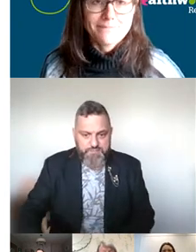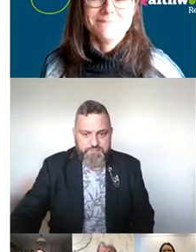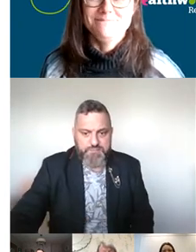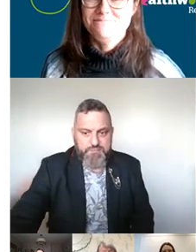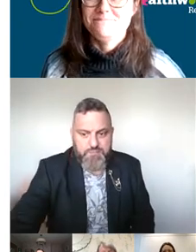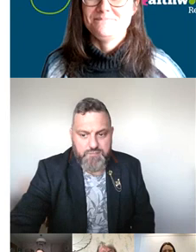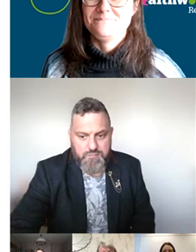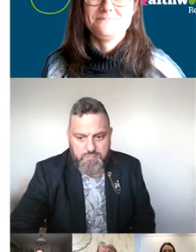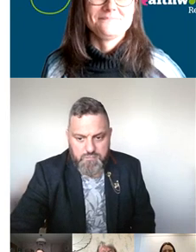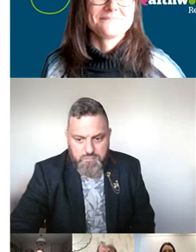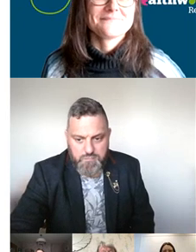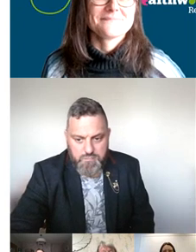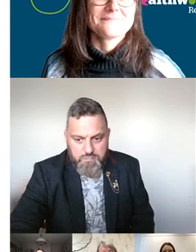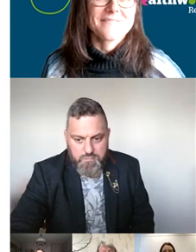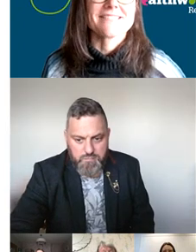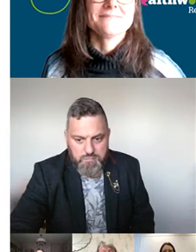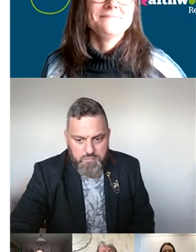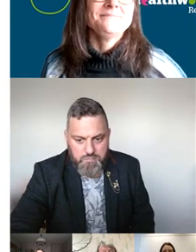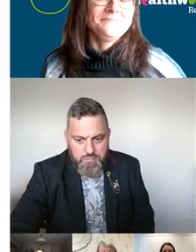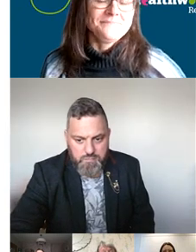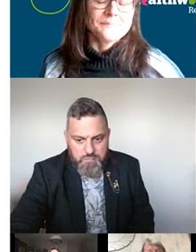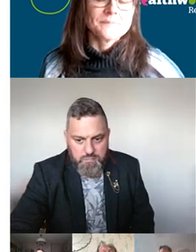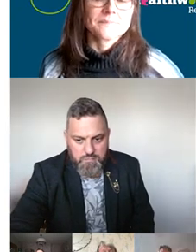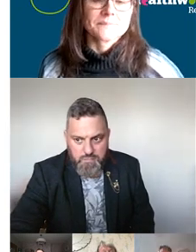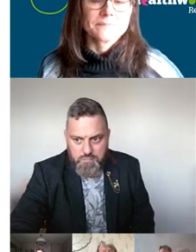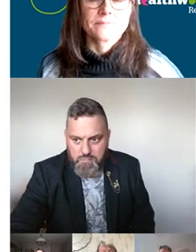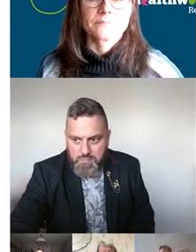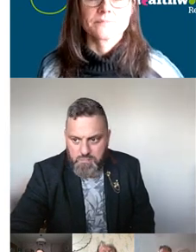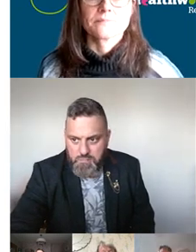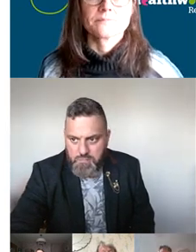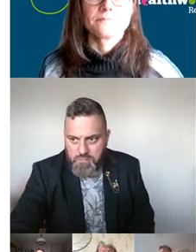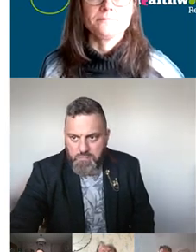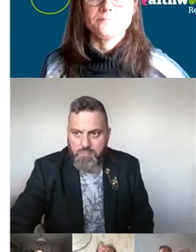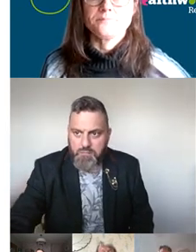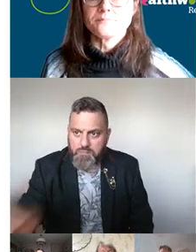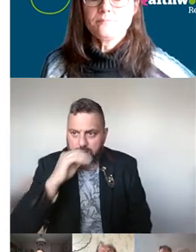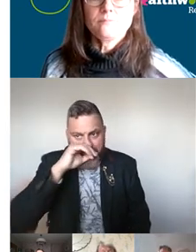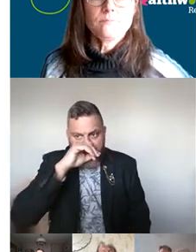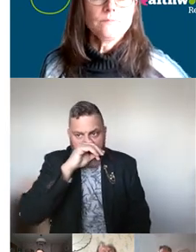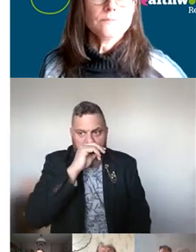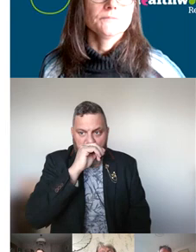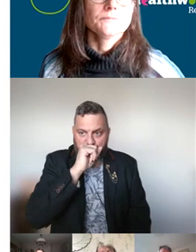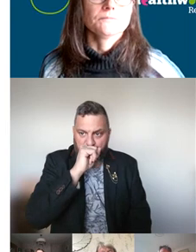So, Sarah, let me start, and then yes. Tracy may want to add to it.